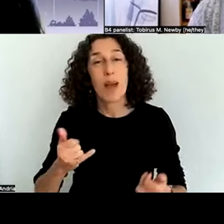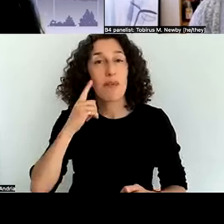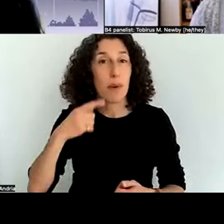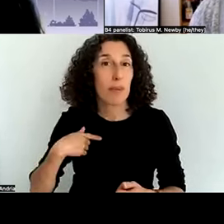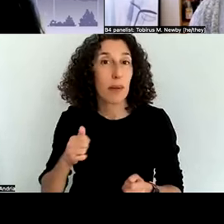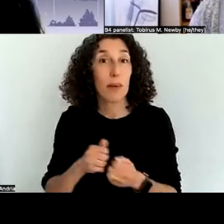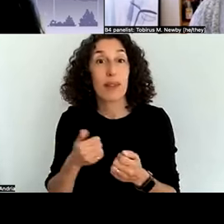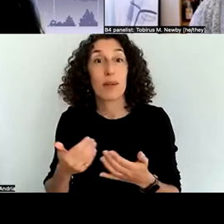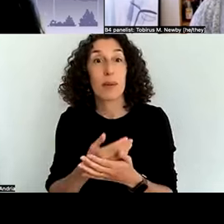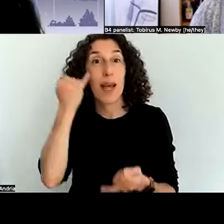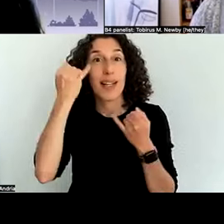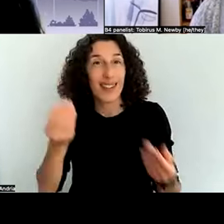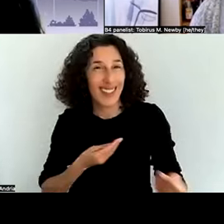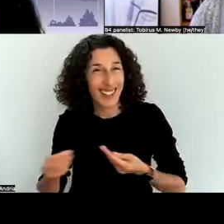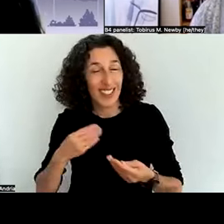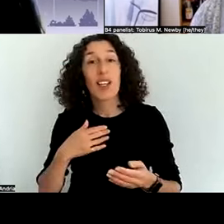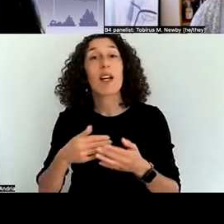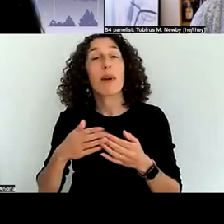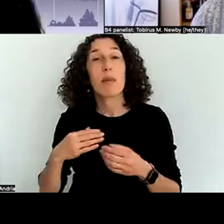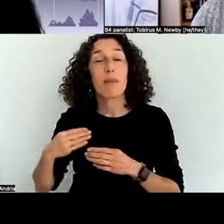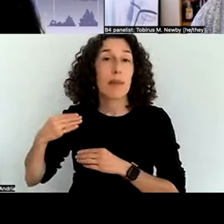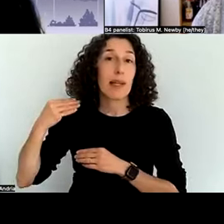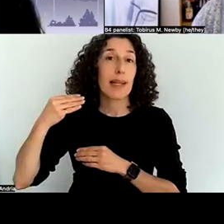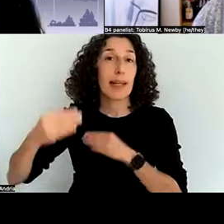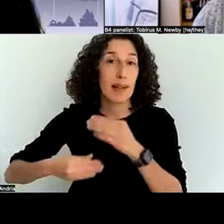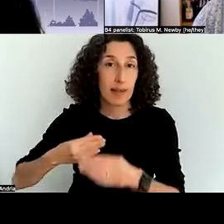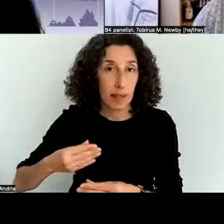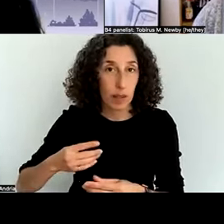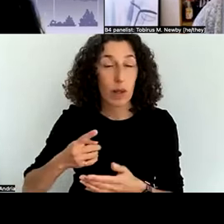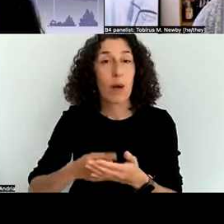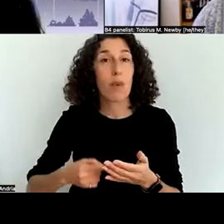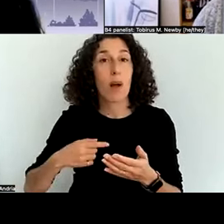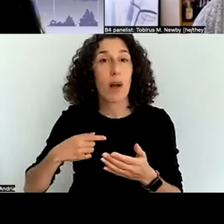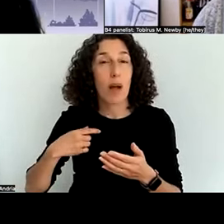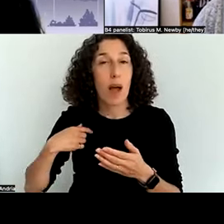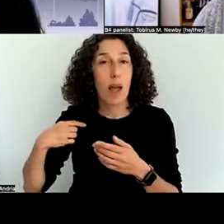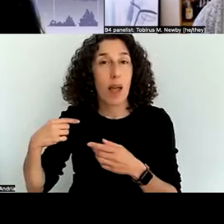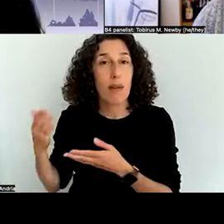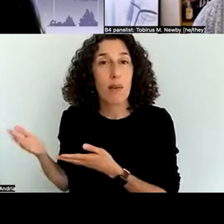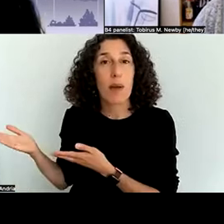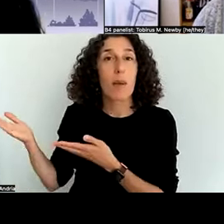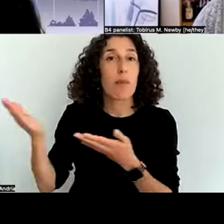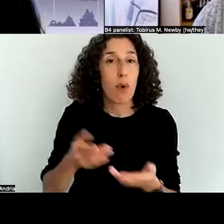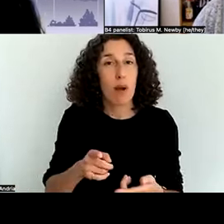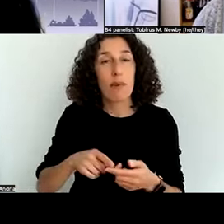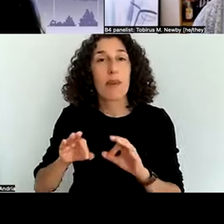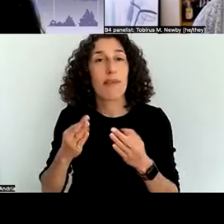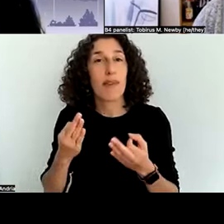or the inheritances that I'm bringing into the room, I appreciate Cici mentioning a little bit about Catholicism. I've got one side of the family that